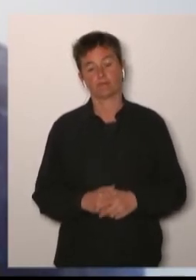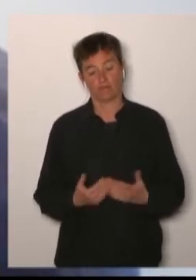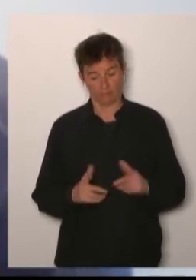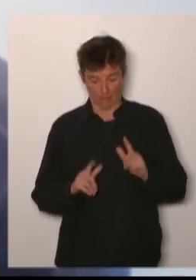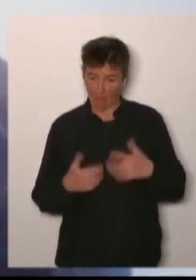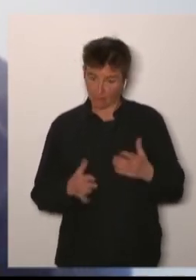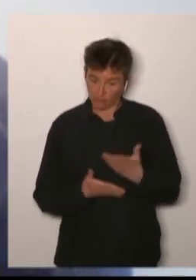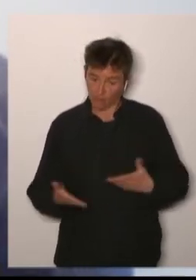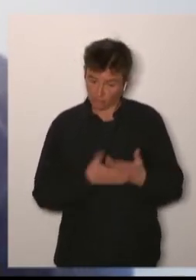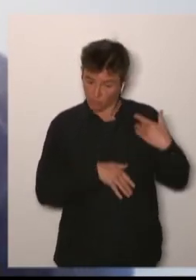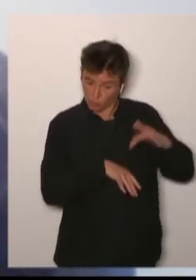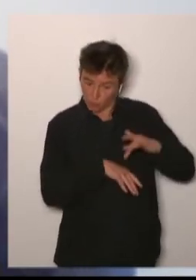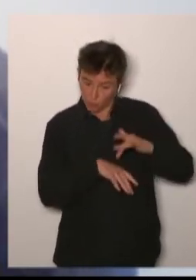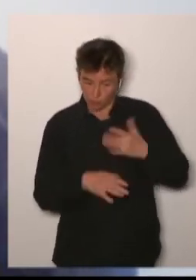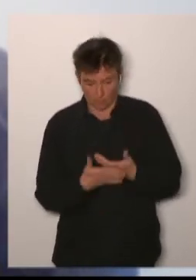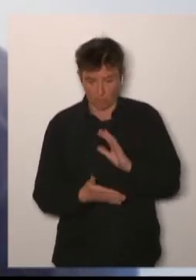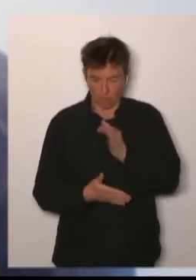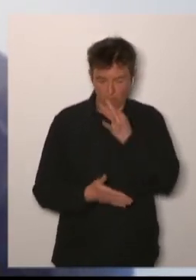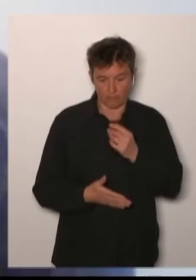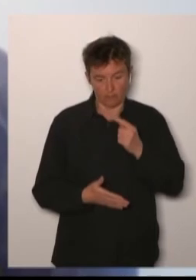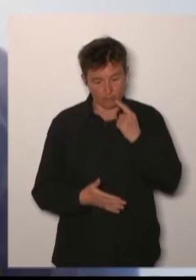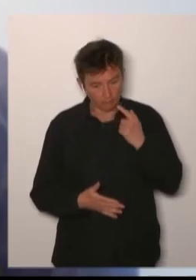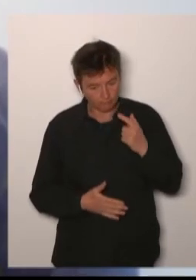there in terms of